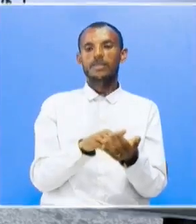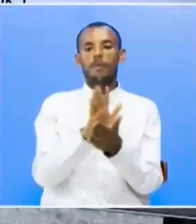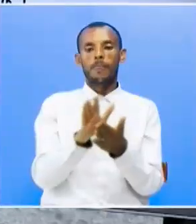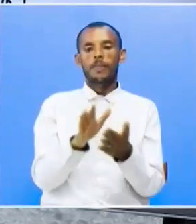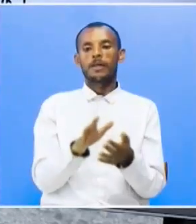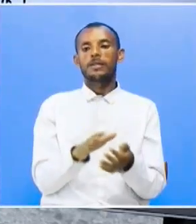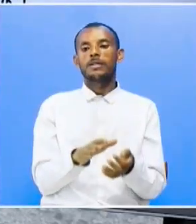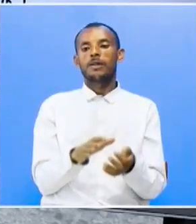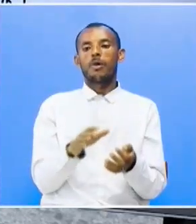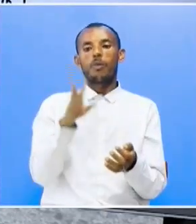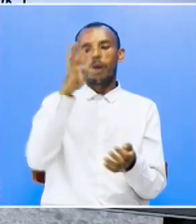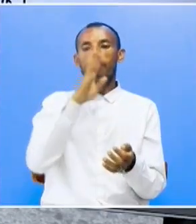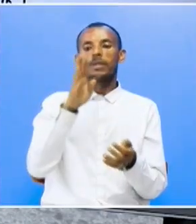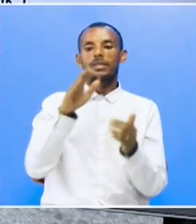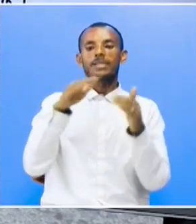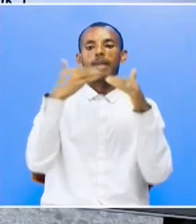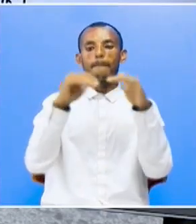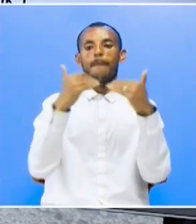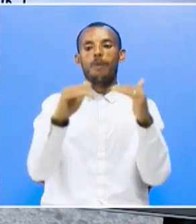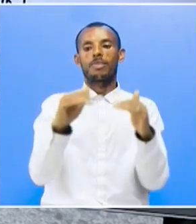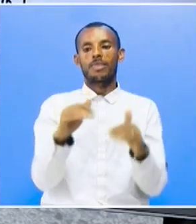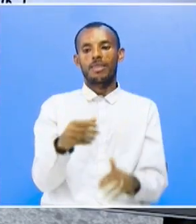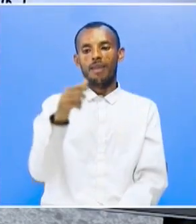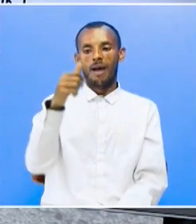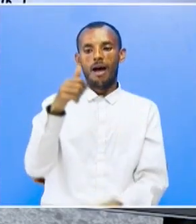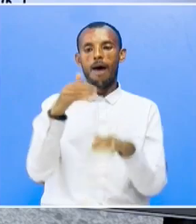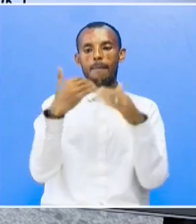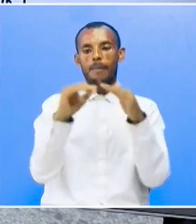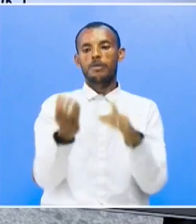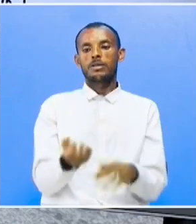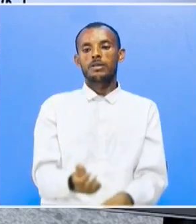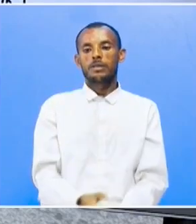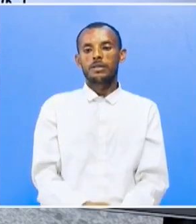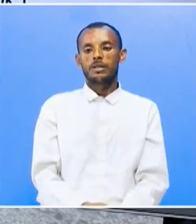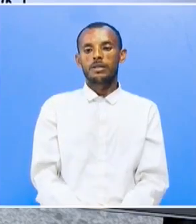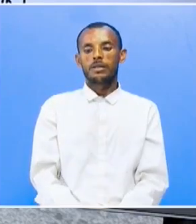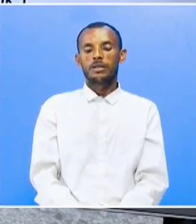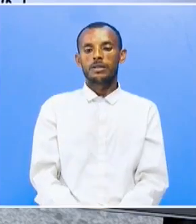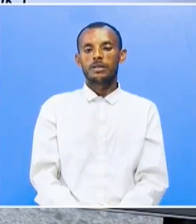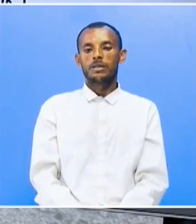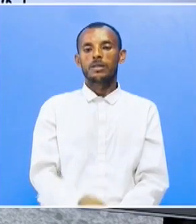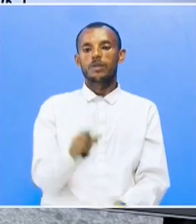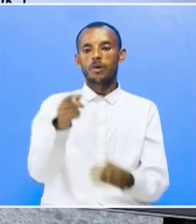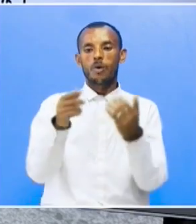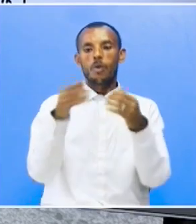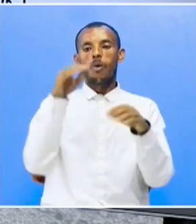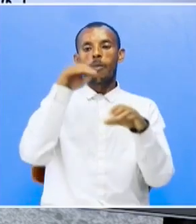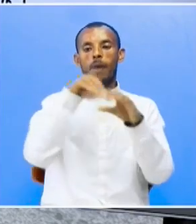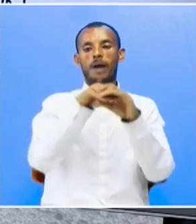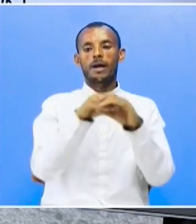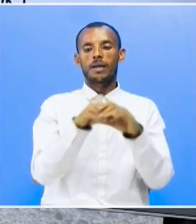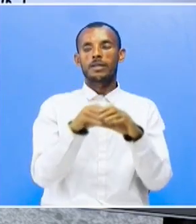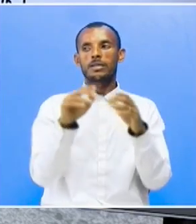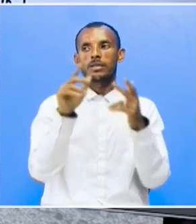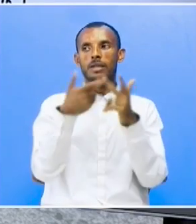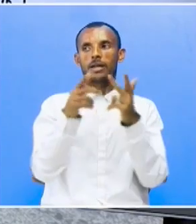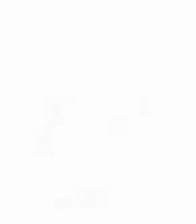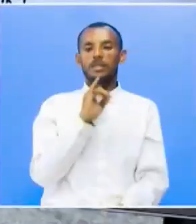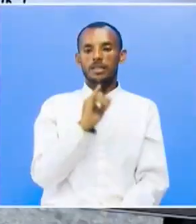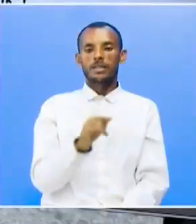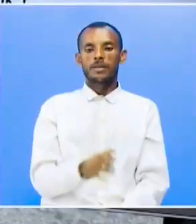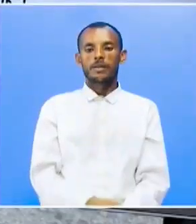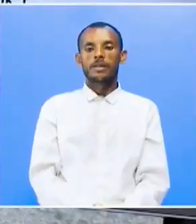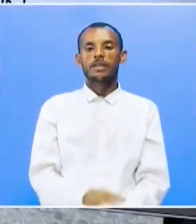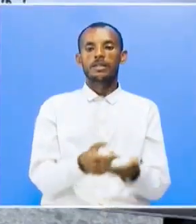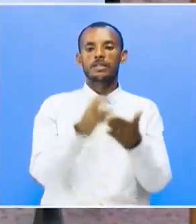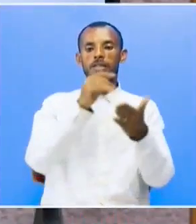1,331 will be the amount or the accumulated amount you will have at the bank at the end of third year. So